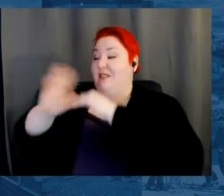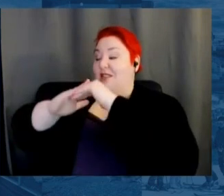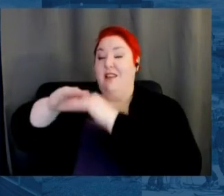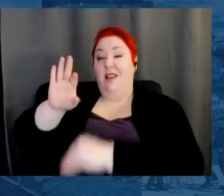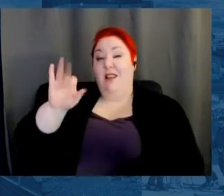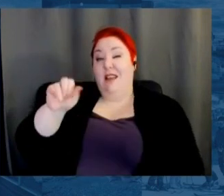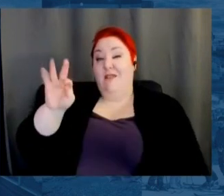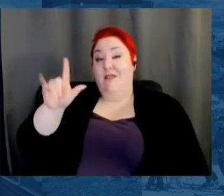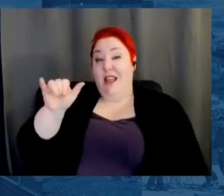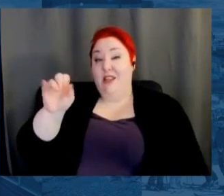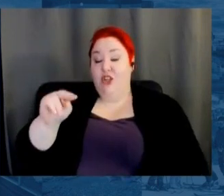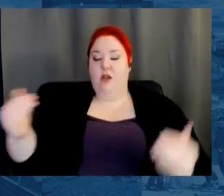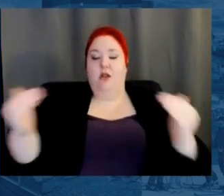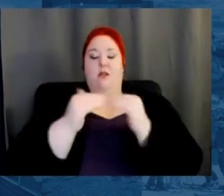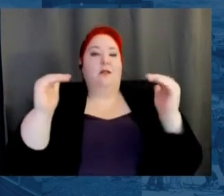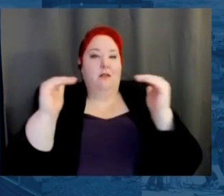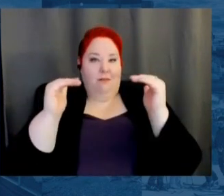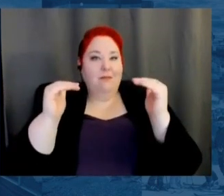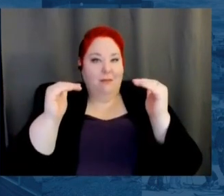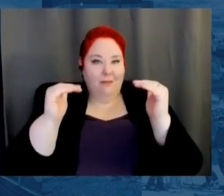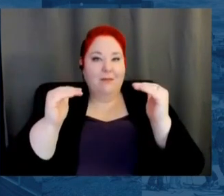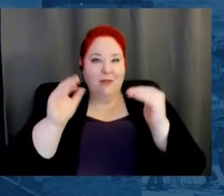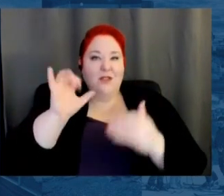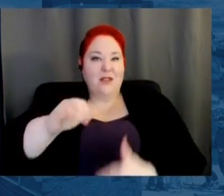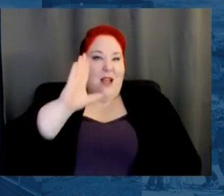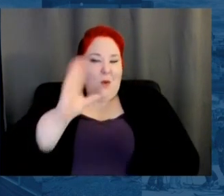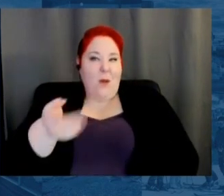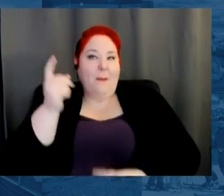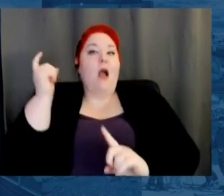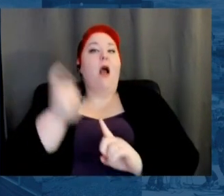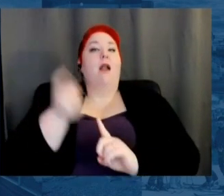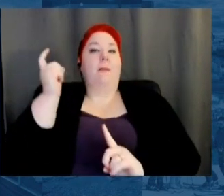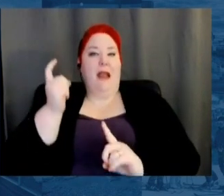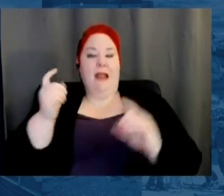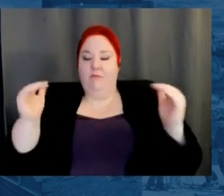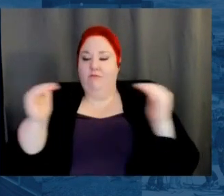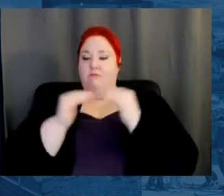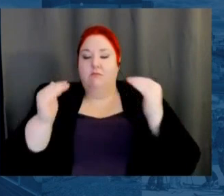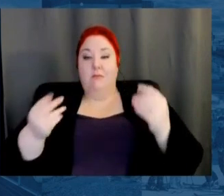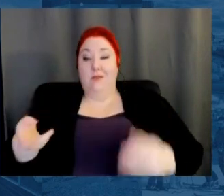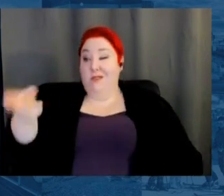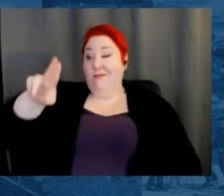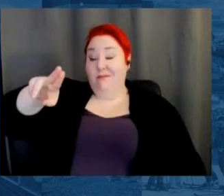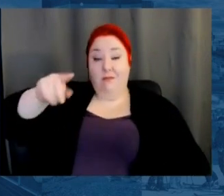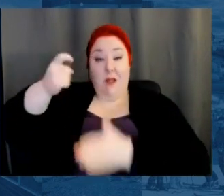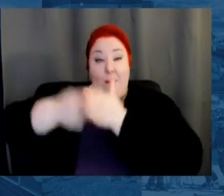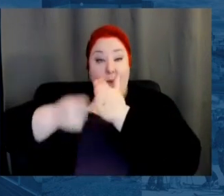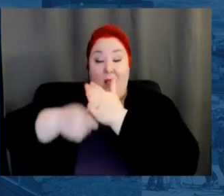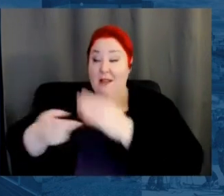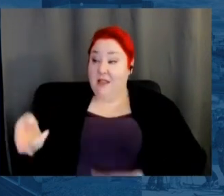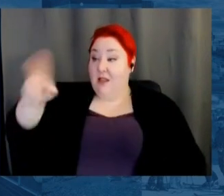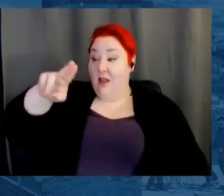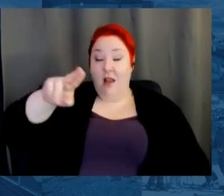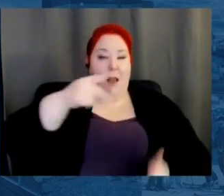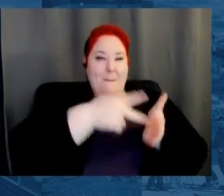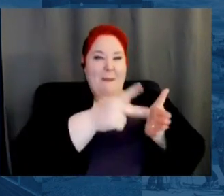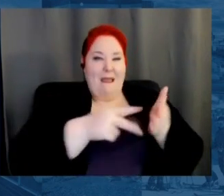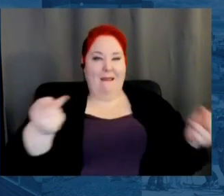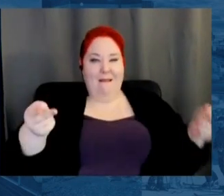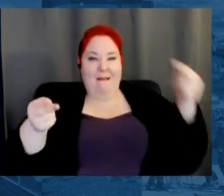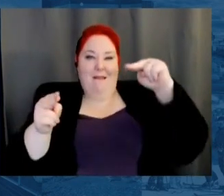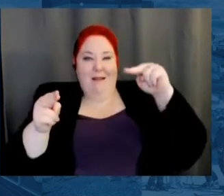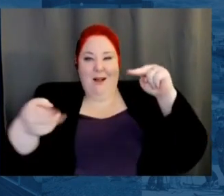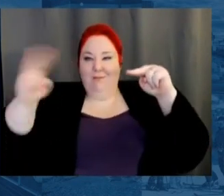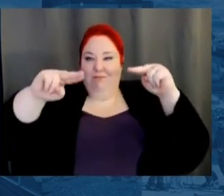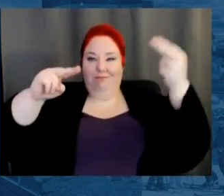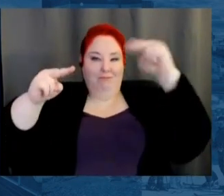it through. That's way it can be automatic tag to inflation. So when prices go up, your pay goes up as well. And that's been talked about